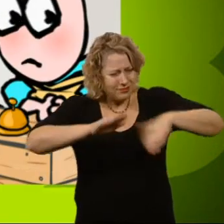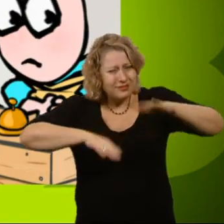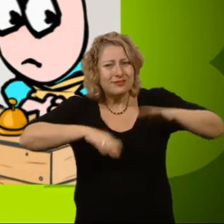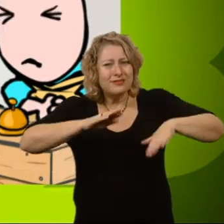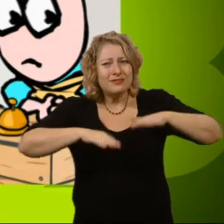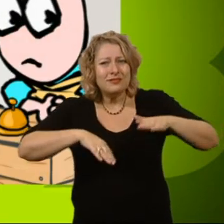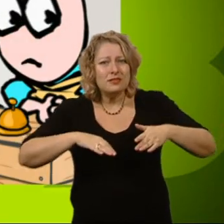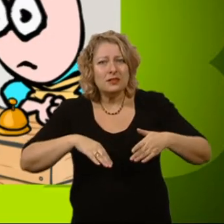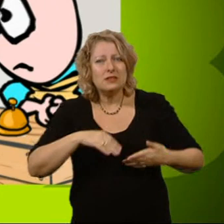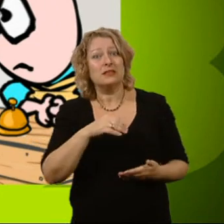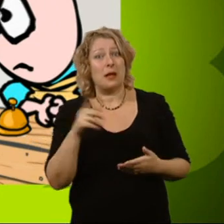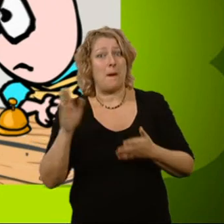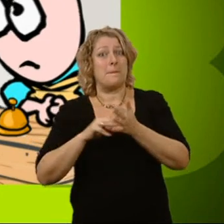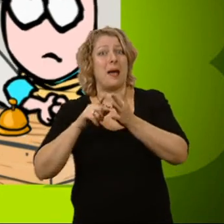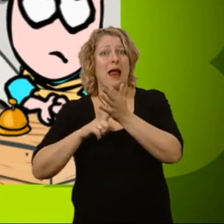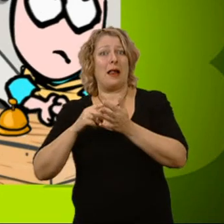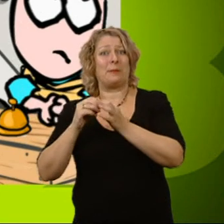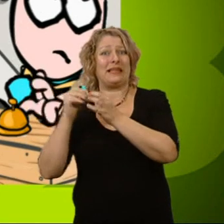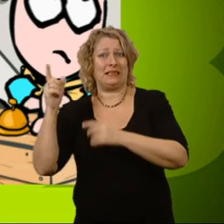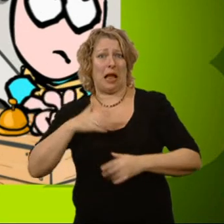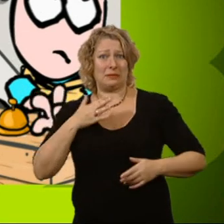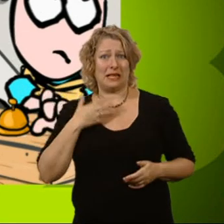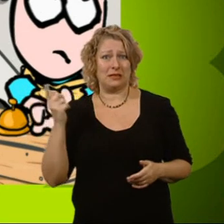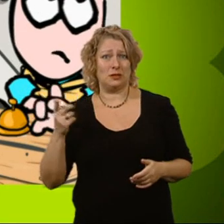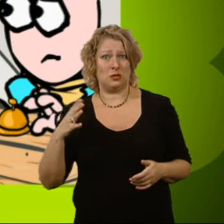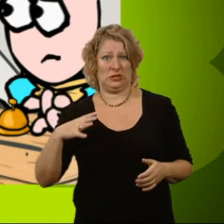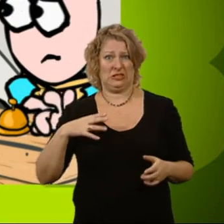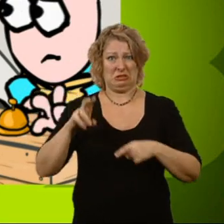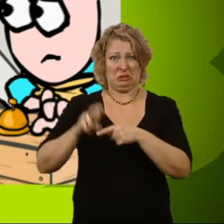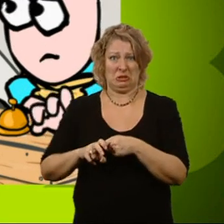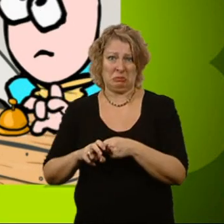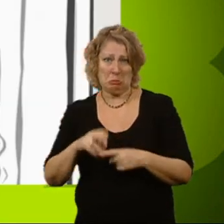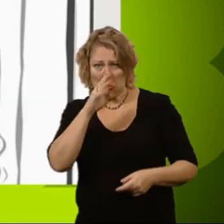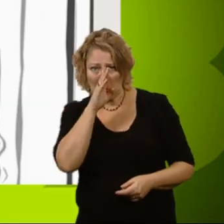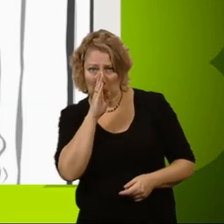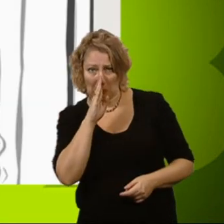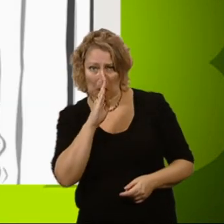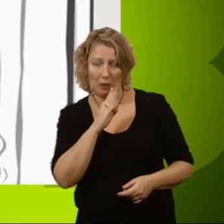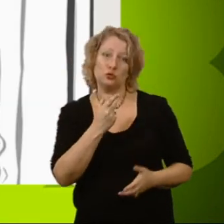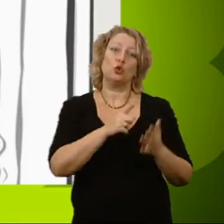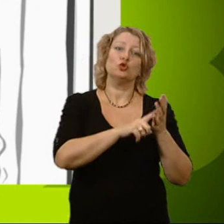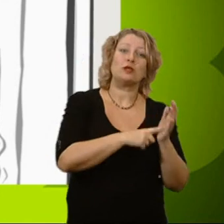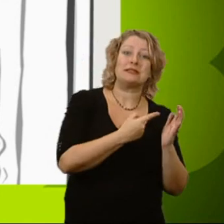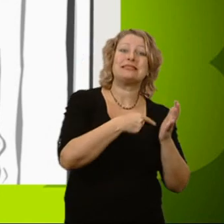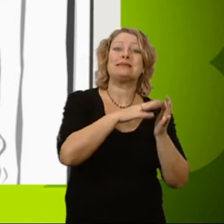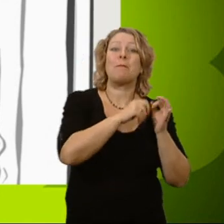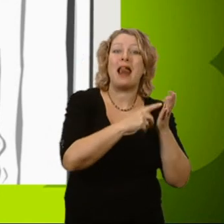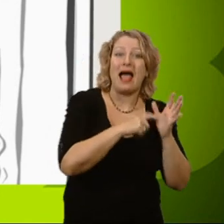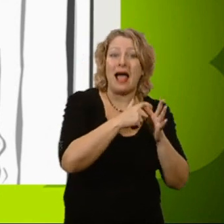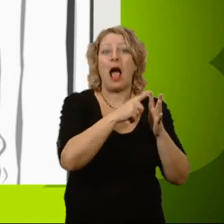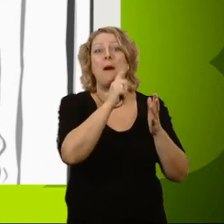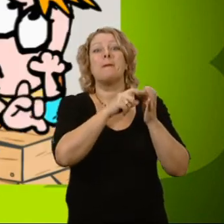drums. You see, Mel B's a bit upset about something and she's just sitting on the stairs all sad. So Justin Timberlake and Bill Oddie want to cheer her